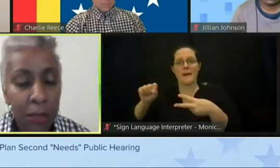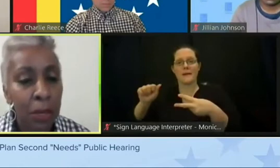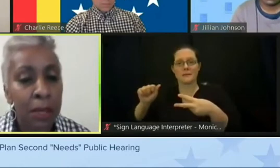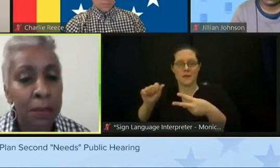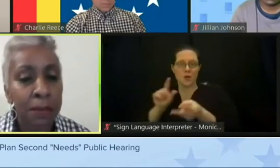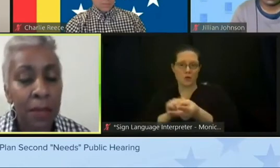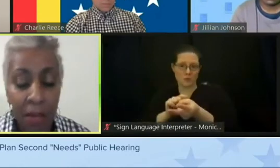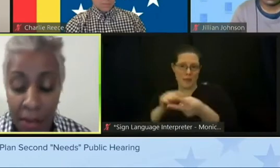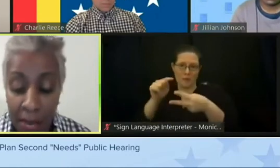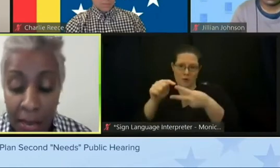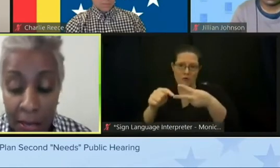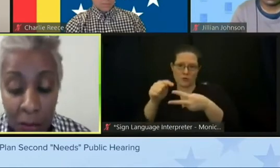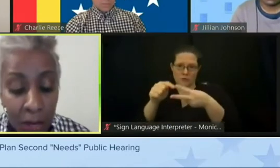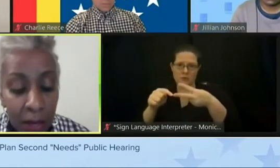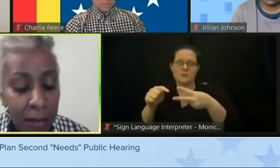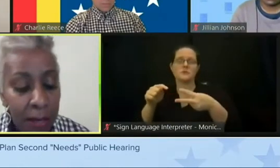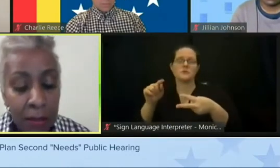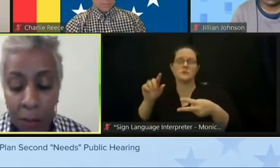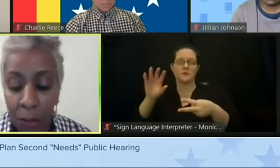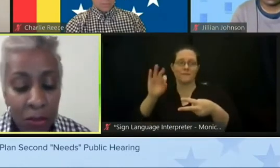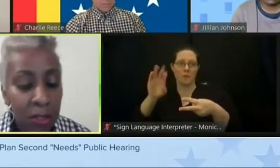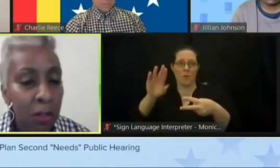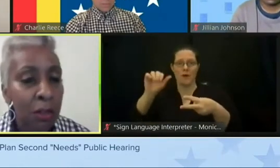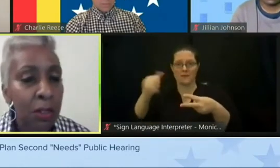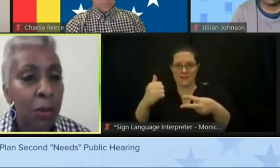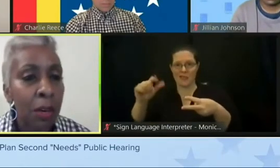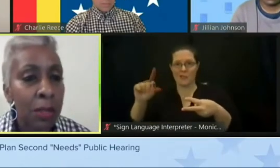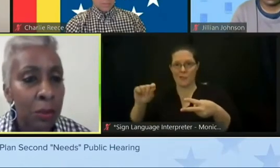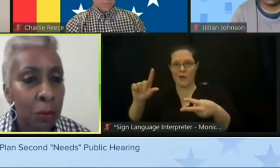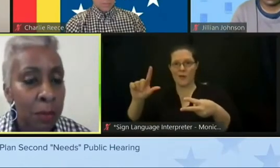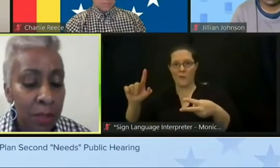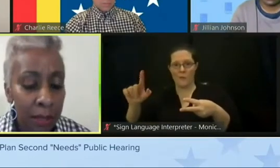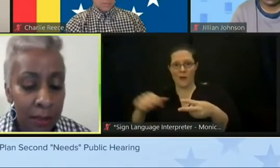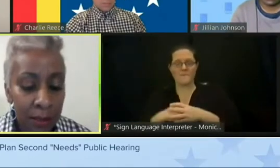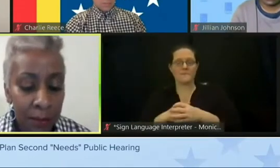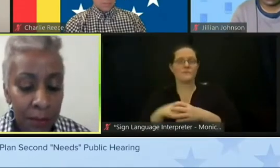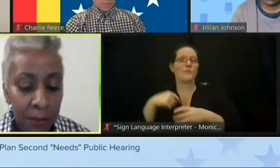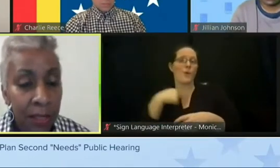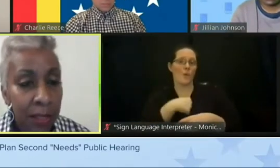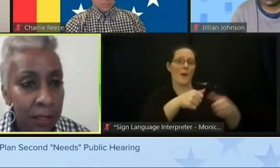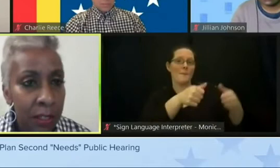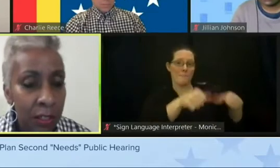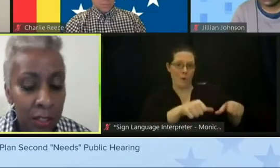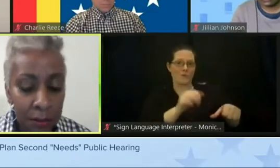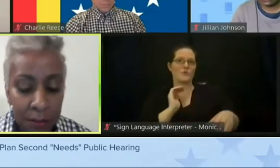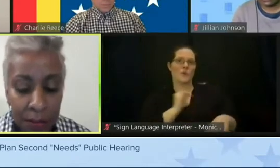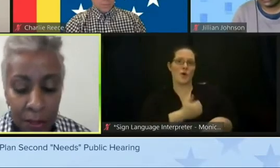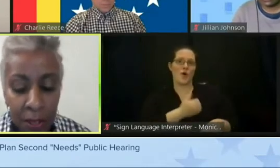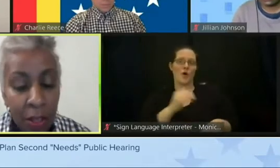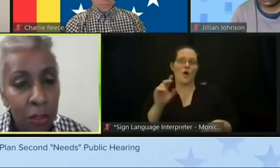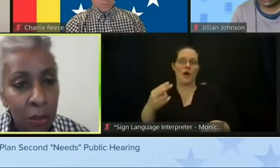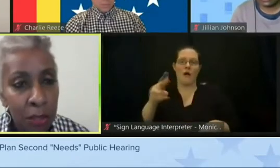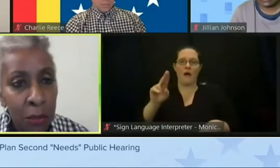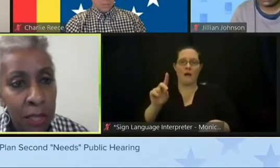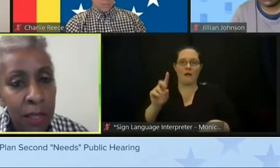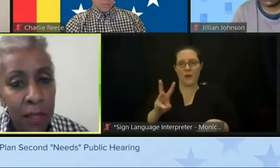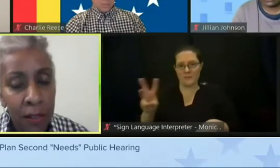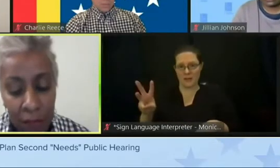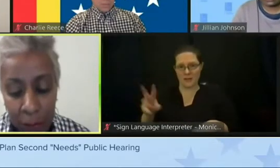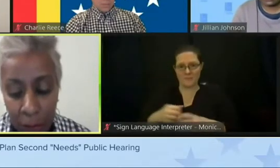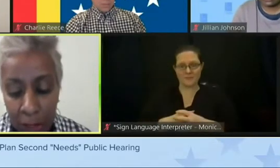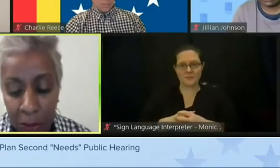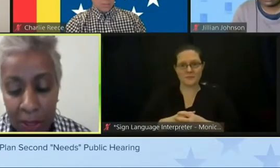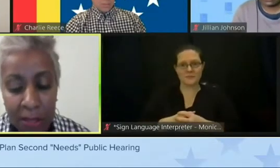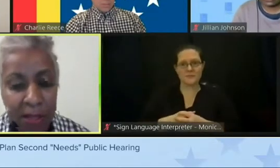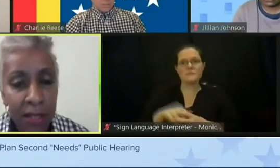10th, 2021, as well as posted on the department's website. In addition, during the week